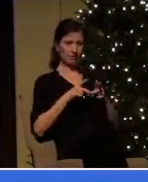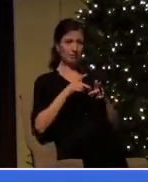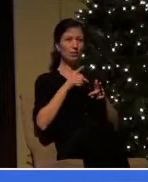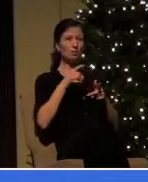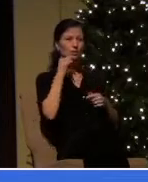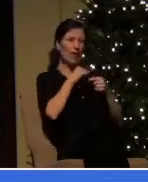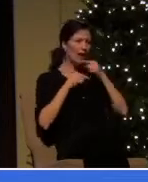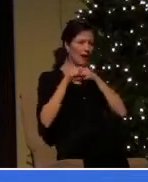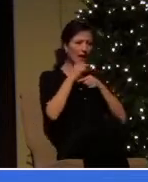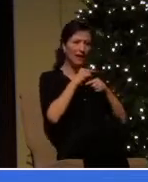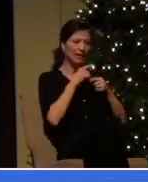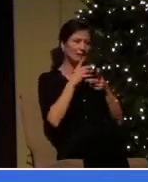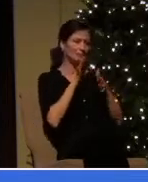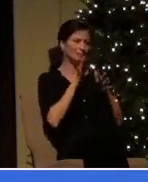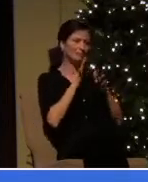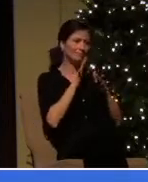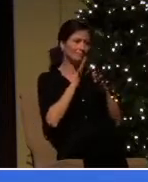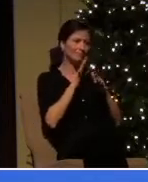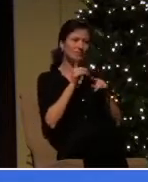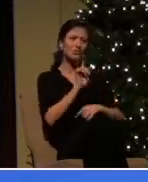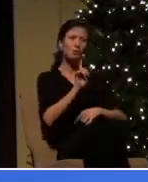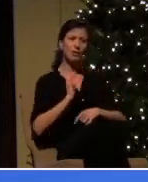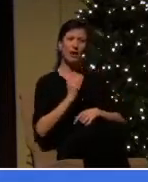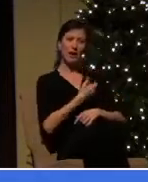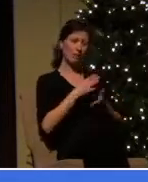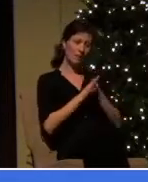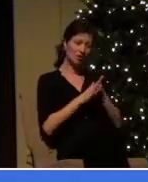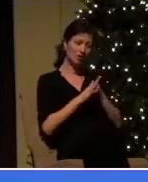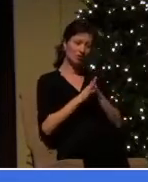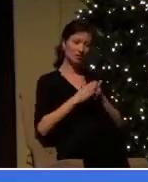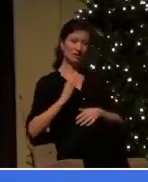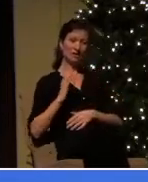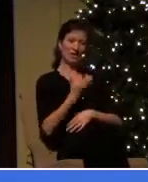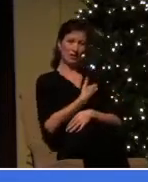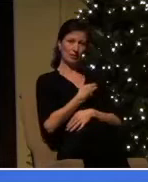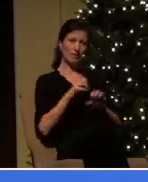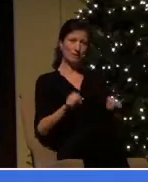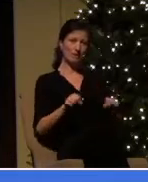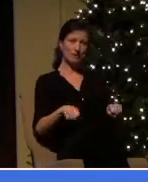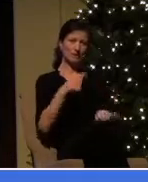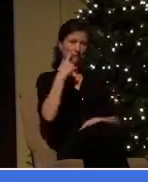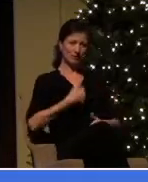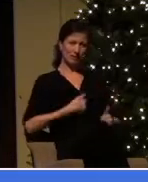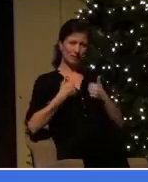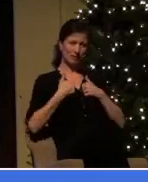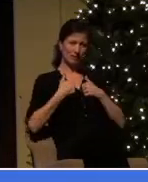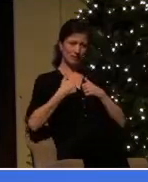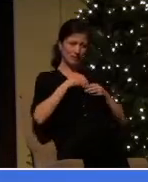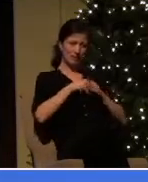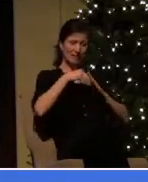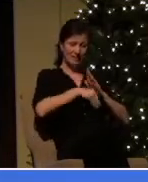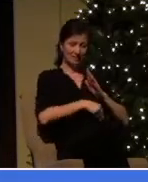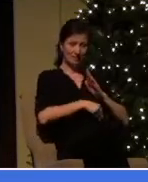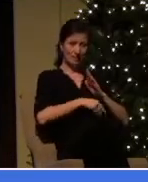our passion, where lies our ability to do life. And even as God